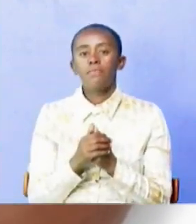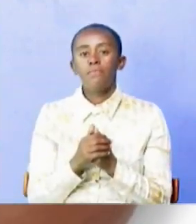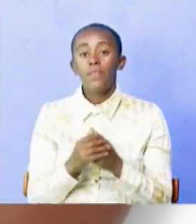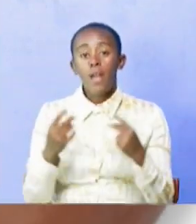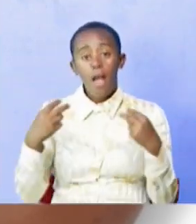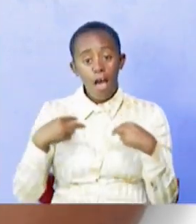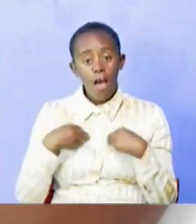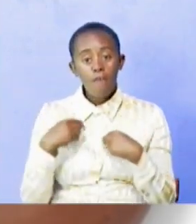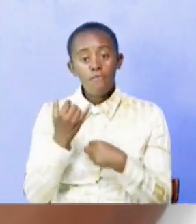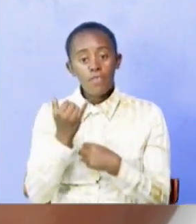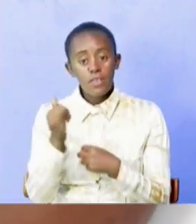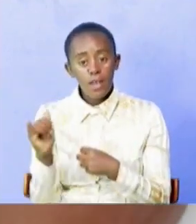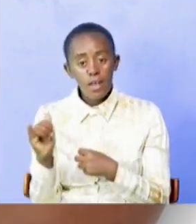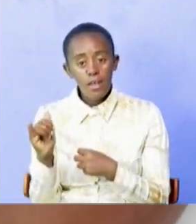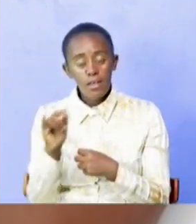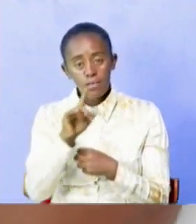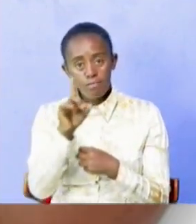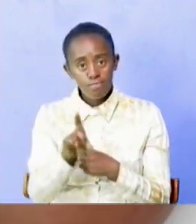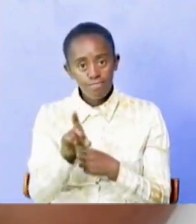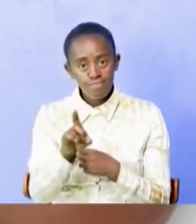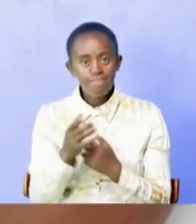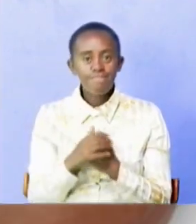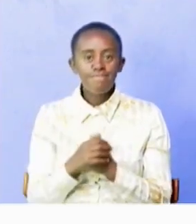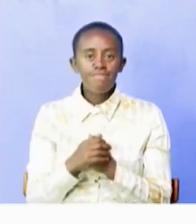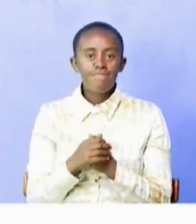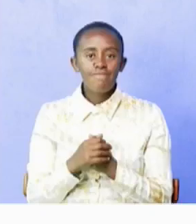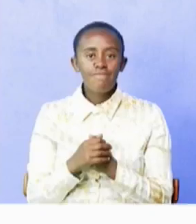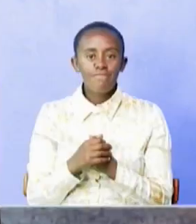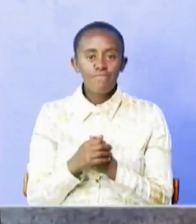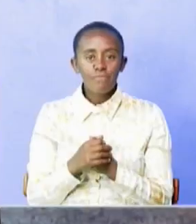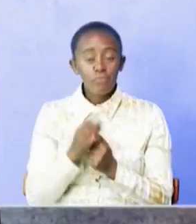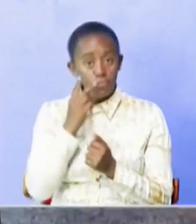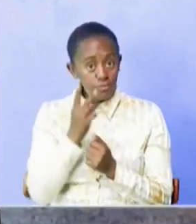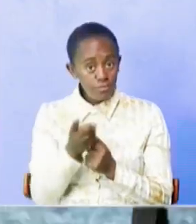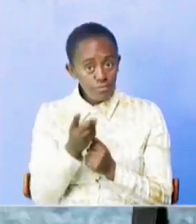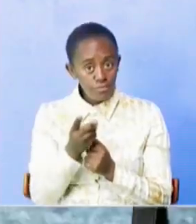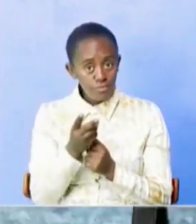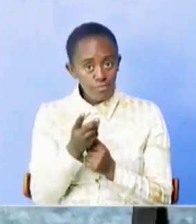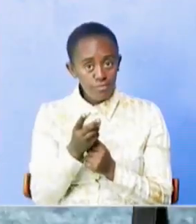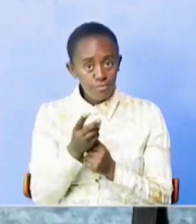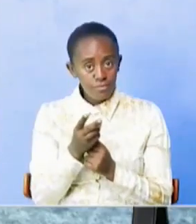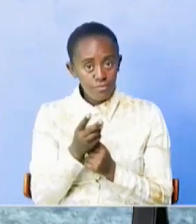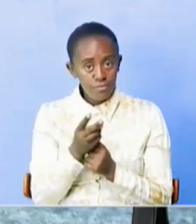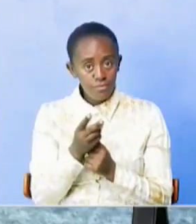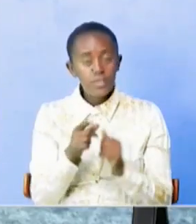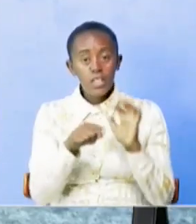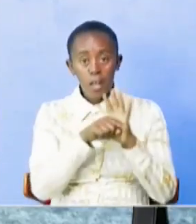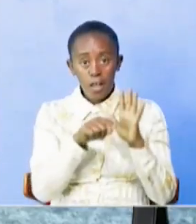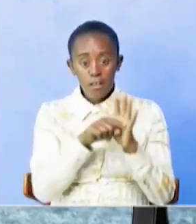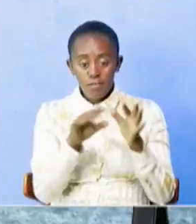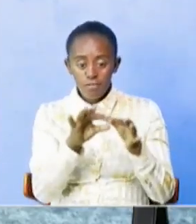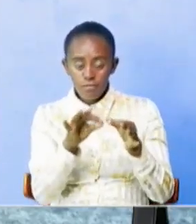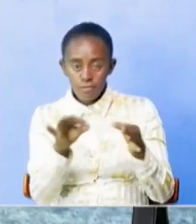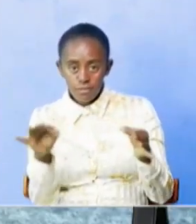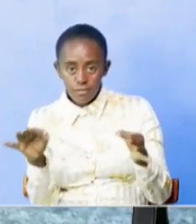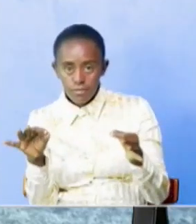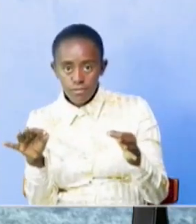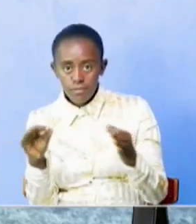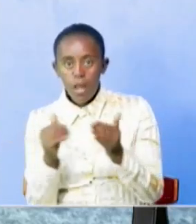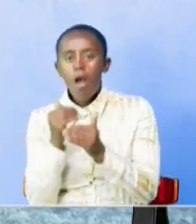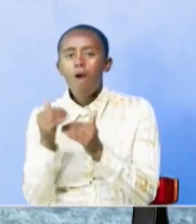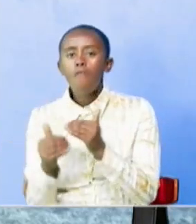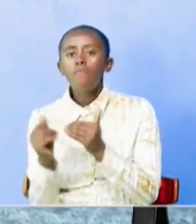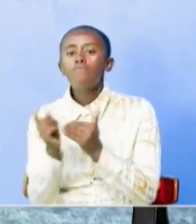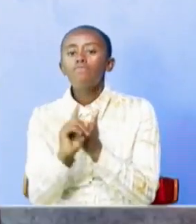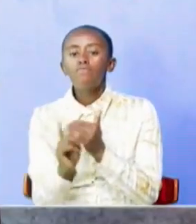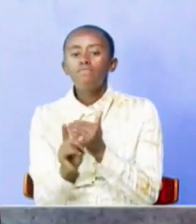Have they? Question mark. So you see here, this is negative. So what comes